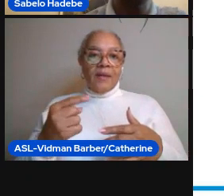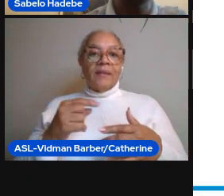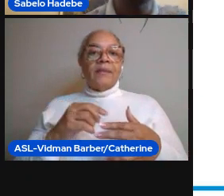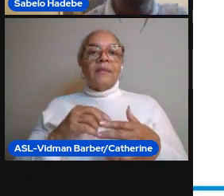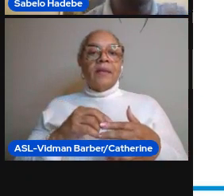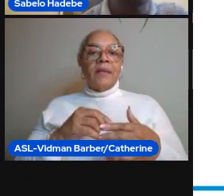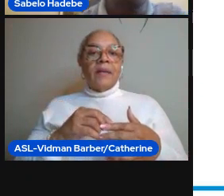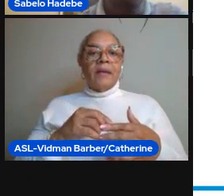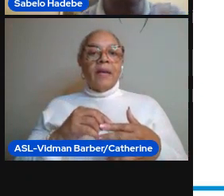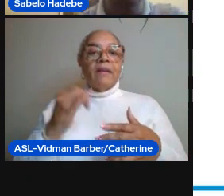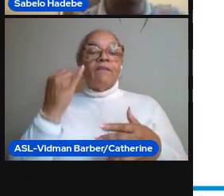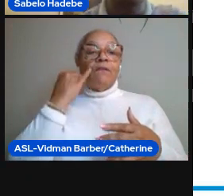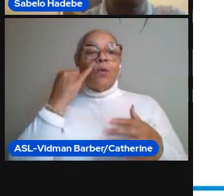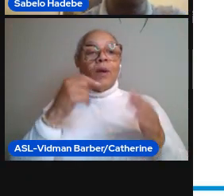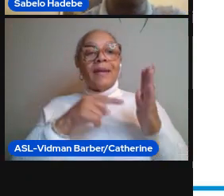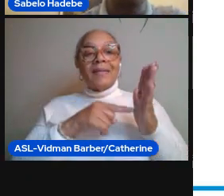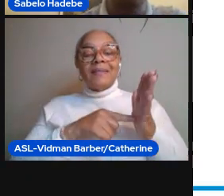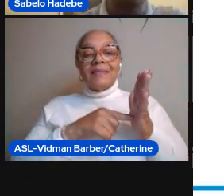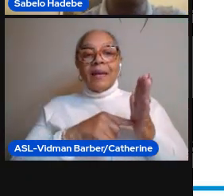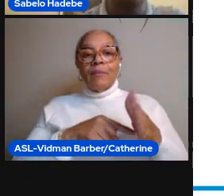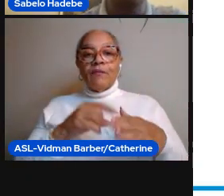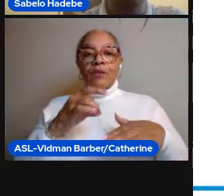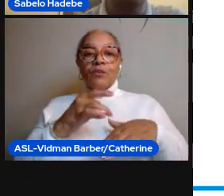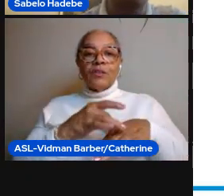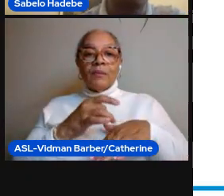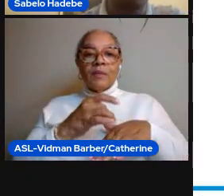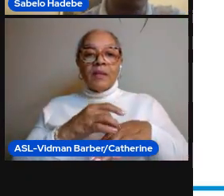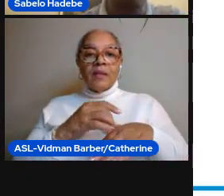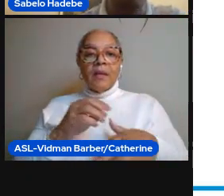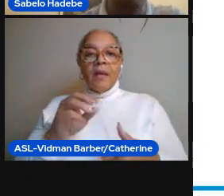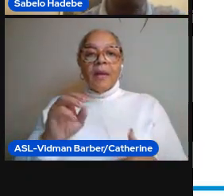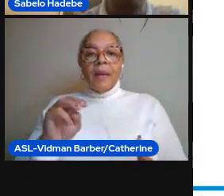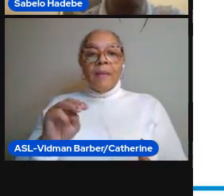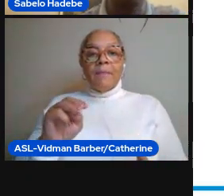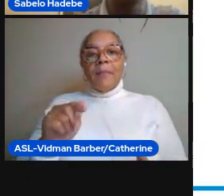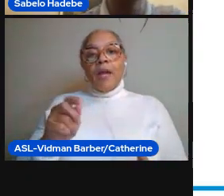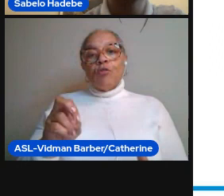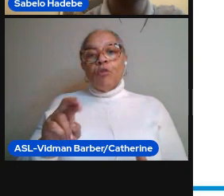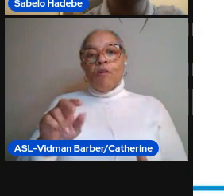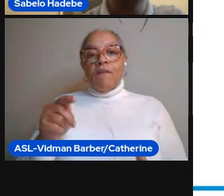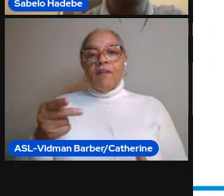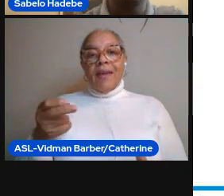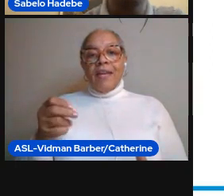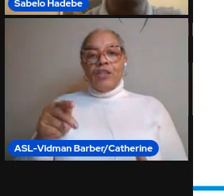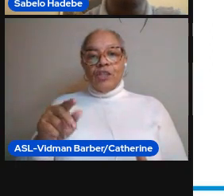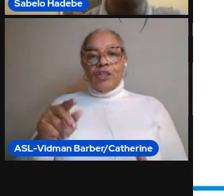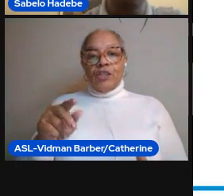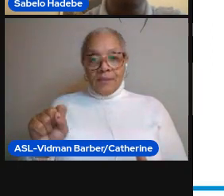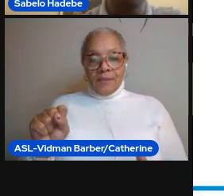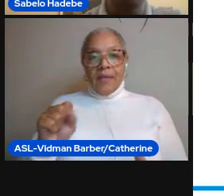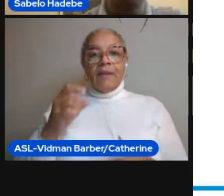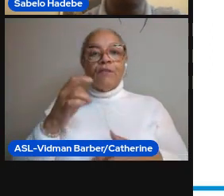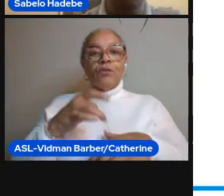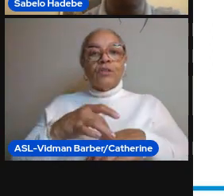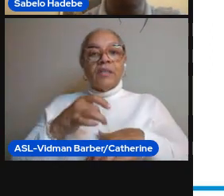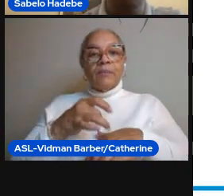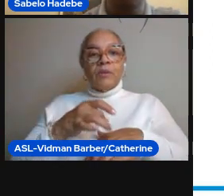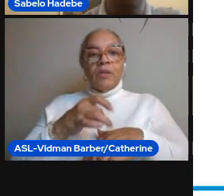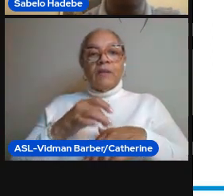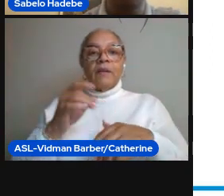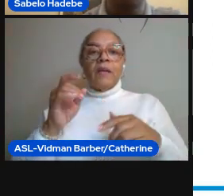for example, stimulate macrophages, these are macrophages, bone marrow-derived macrophages, you stimulate them with interleukin-4